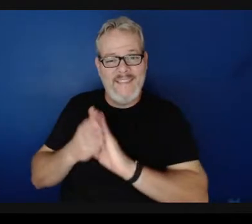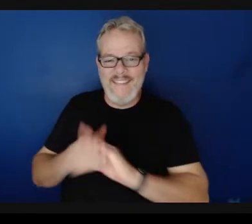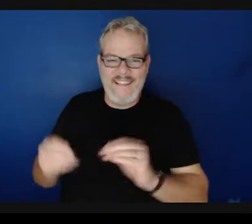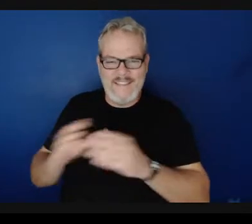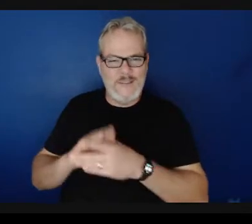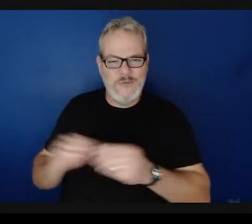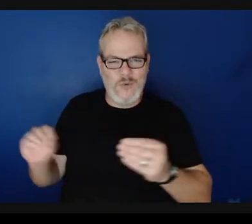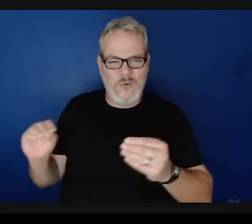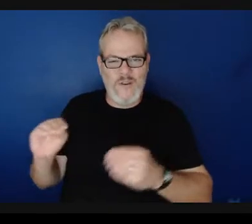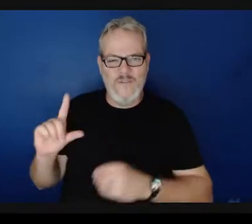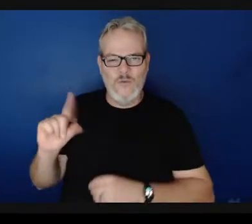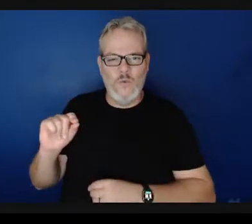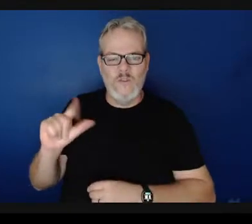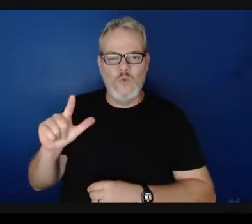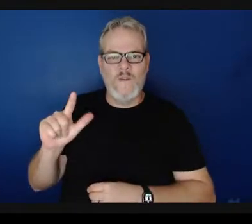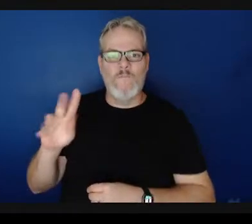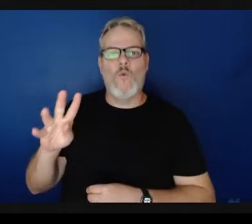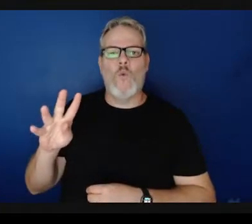on Kilauea Summit